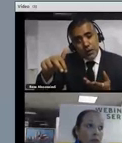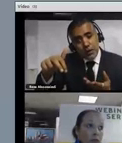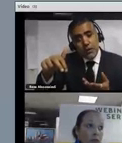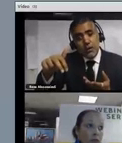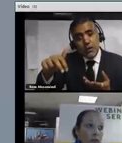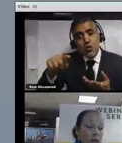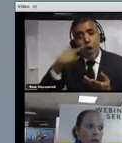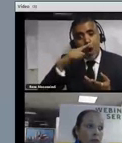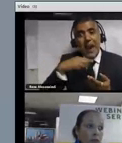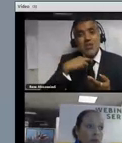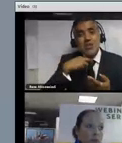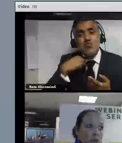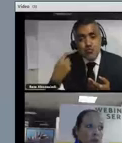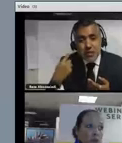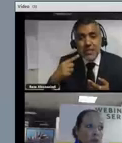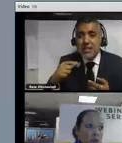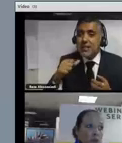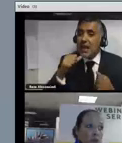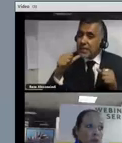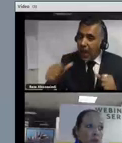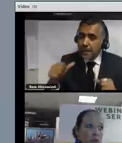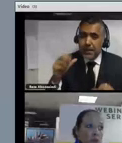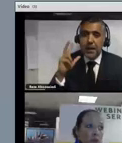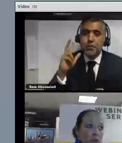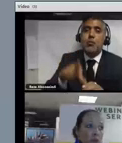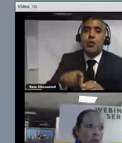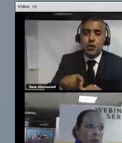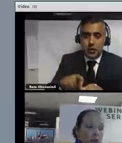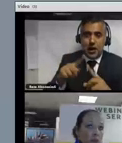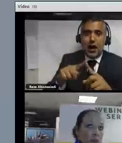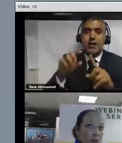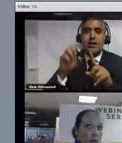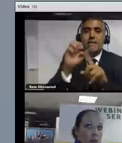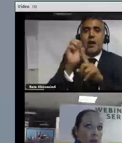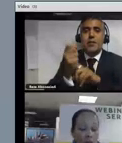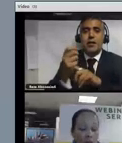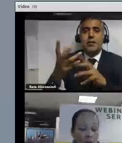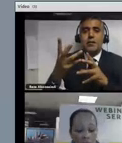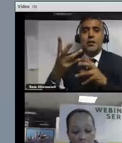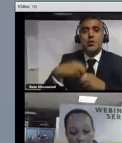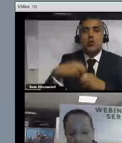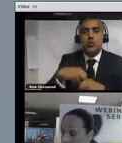risk of not being able to participate in an environment that isn't inclusive.